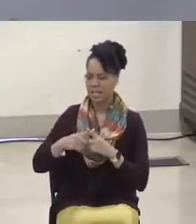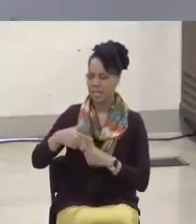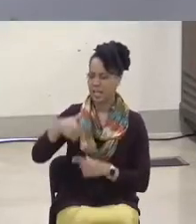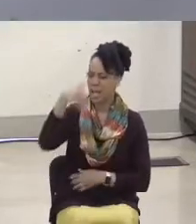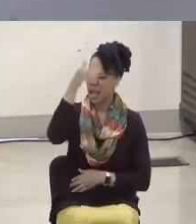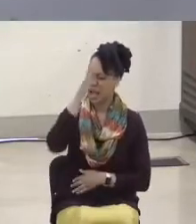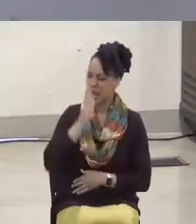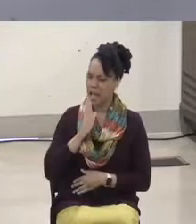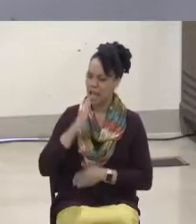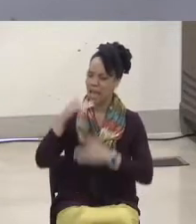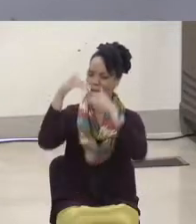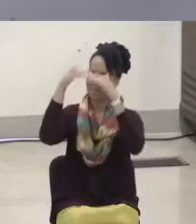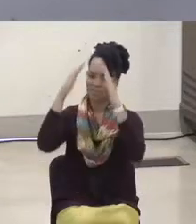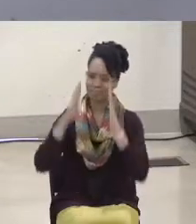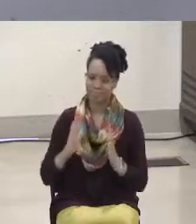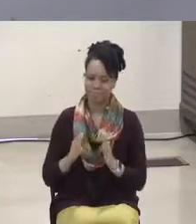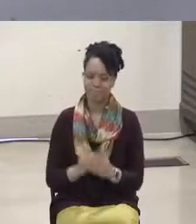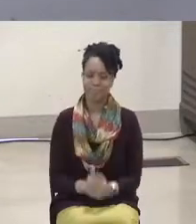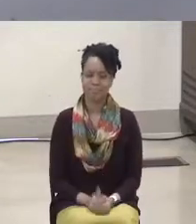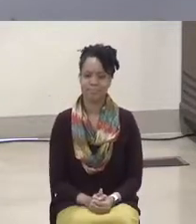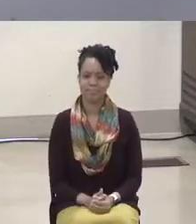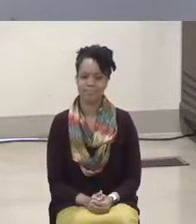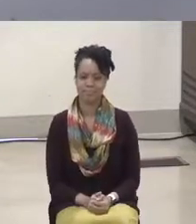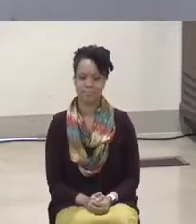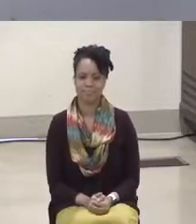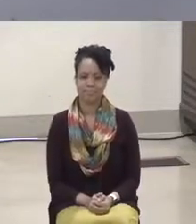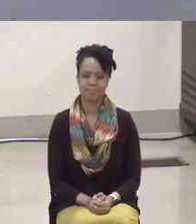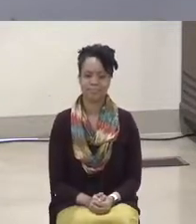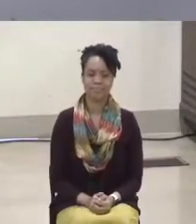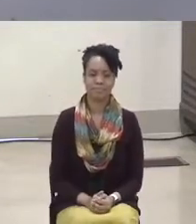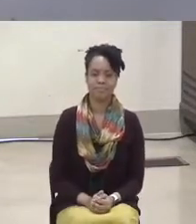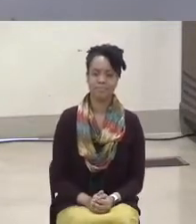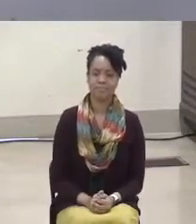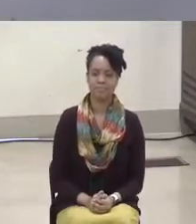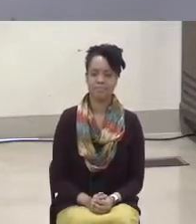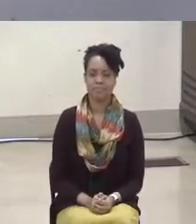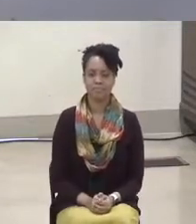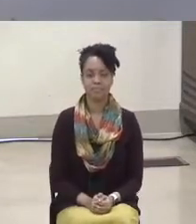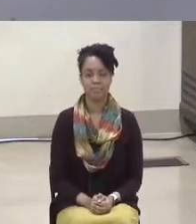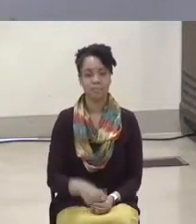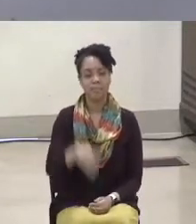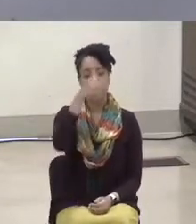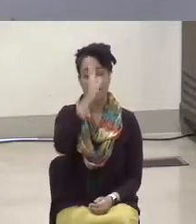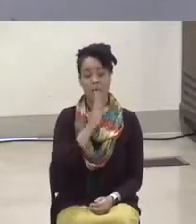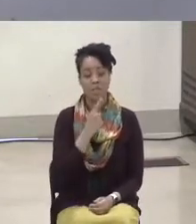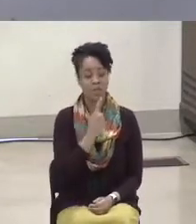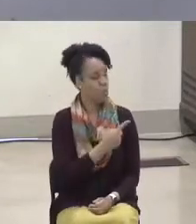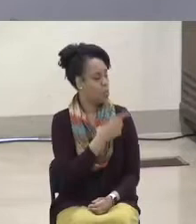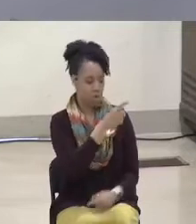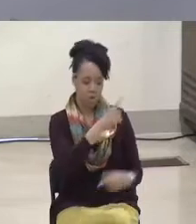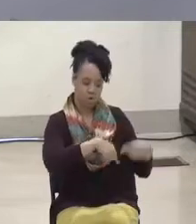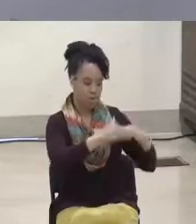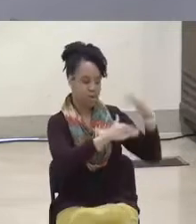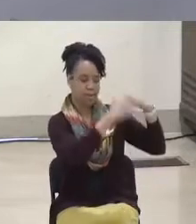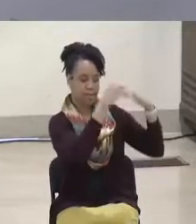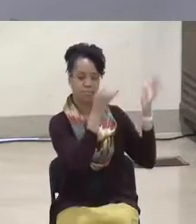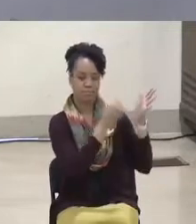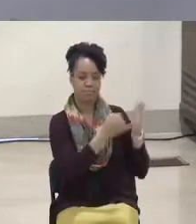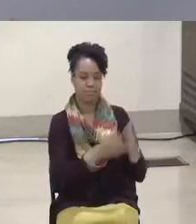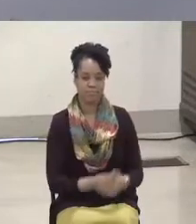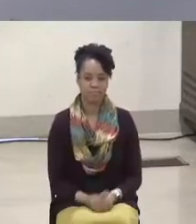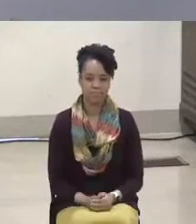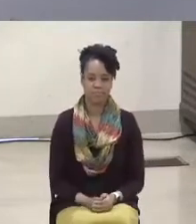capítulo 29, versículo 3, David dice que todavía estaba preparado para la casa del Señor. God told him he couldn't build it, Dios le dijo, no